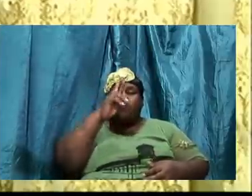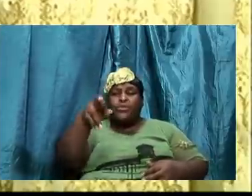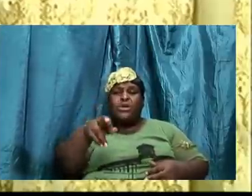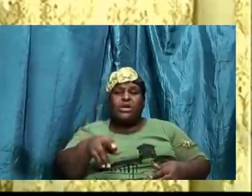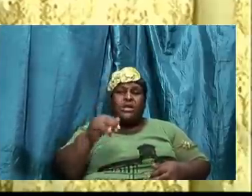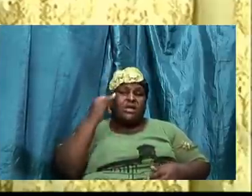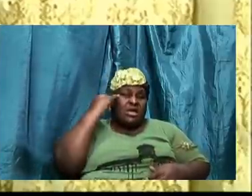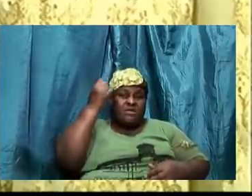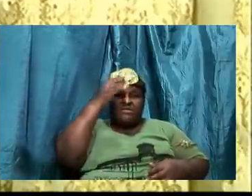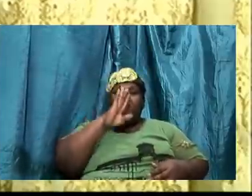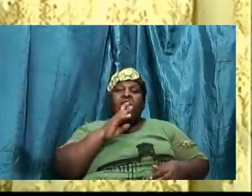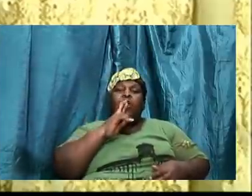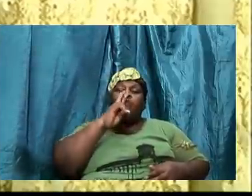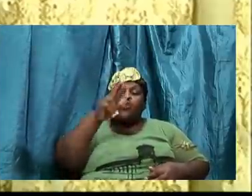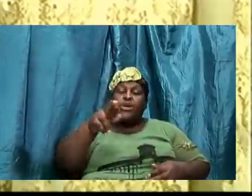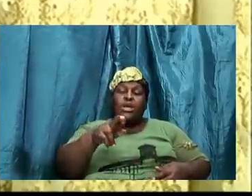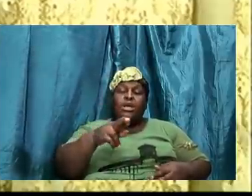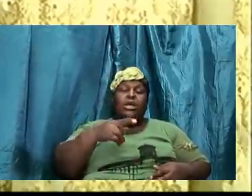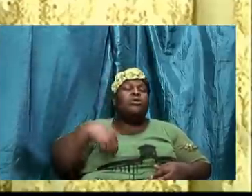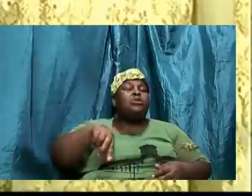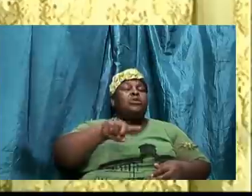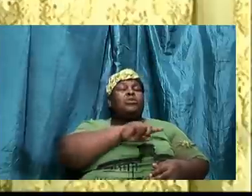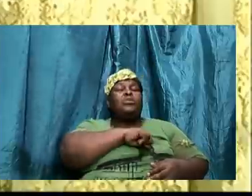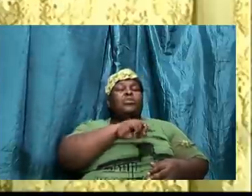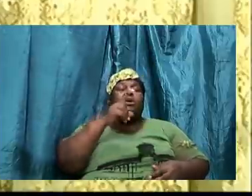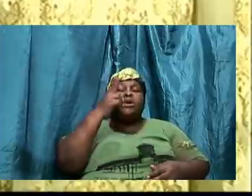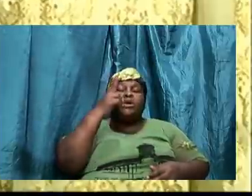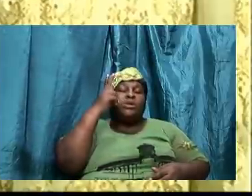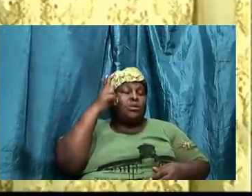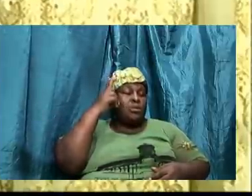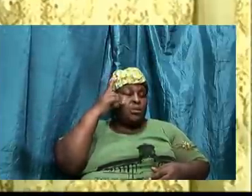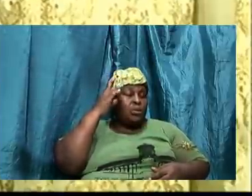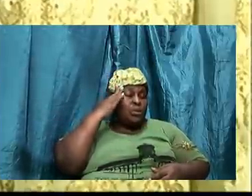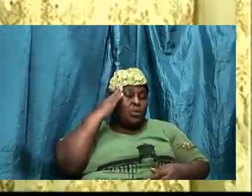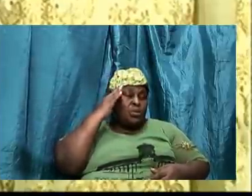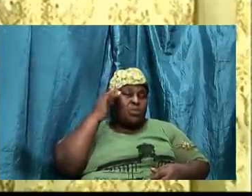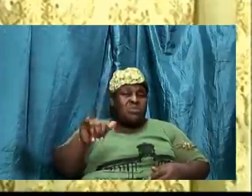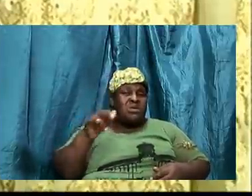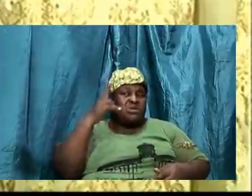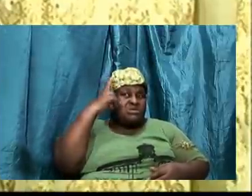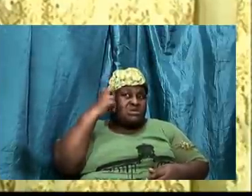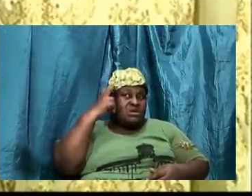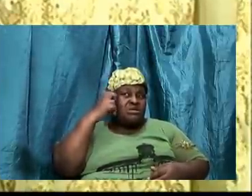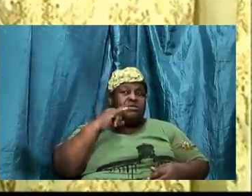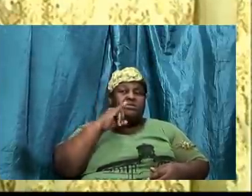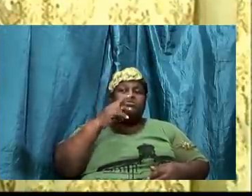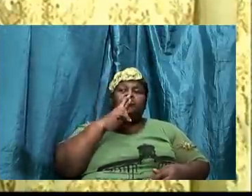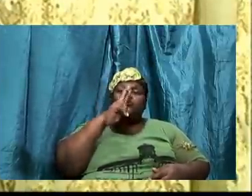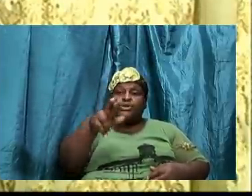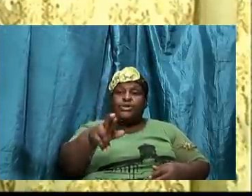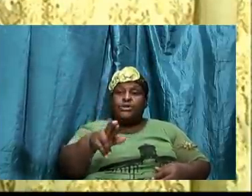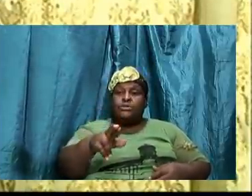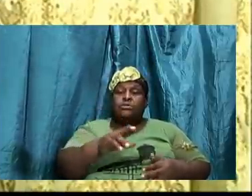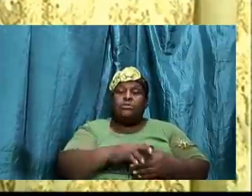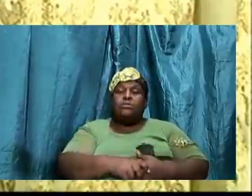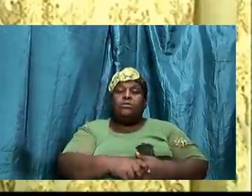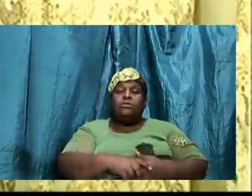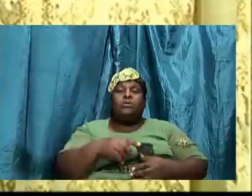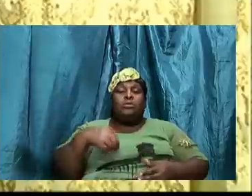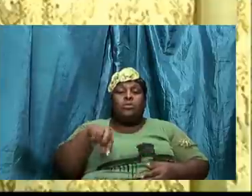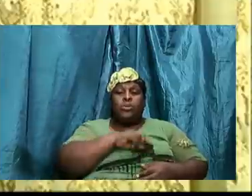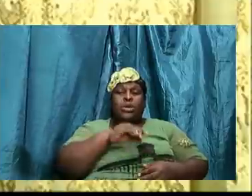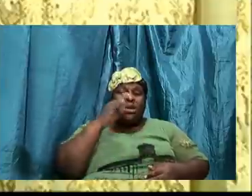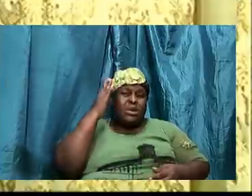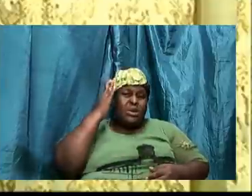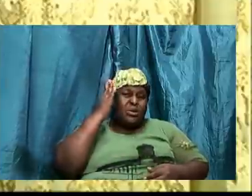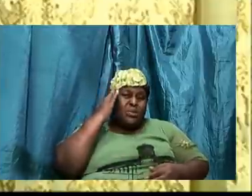real, then we know that the enemy is real. I can tell you of a fact that God is real. We said it, who